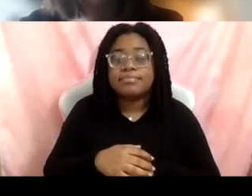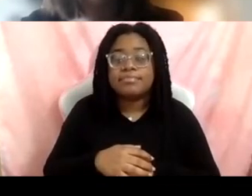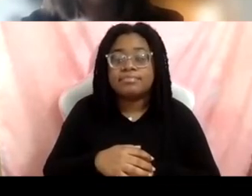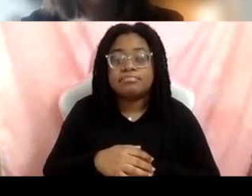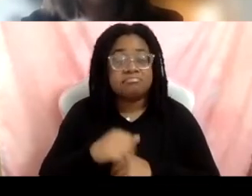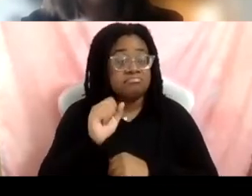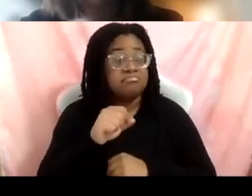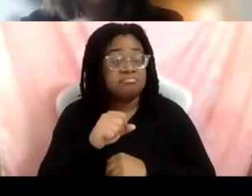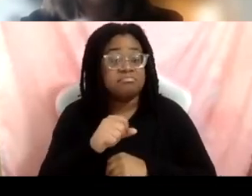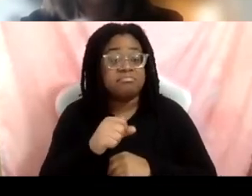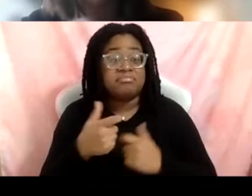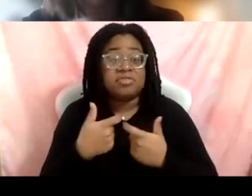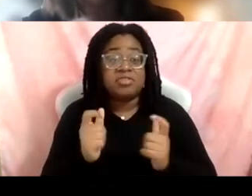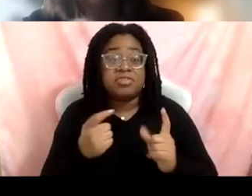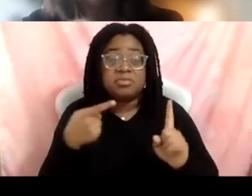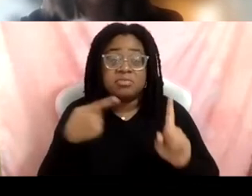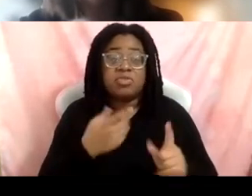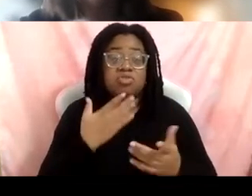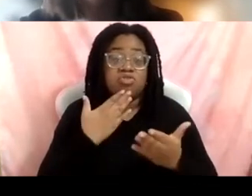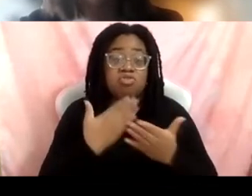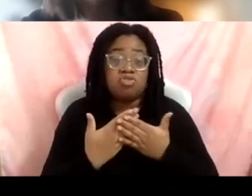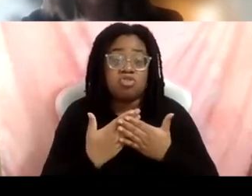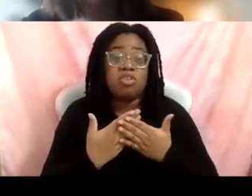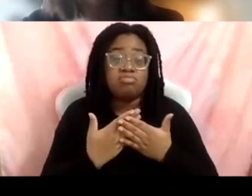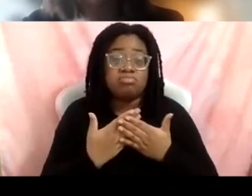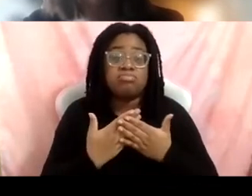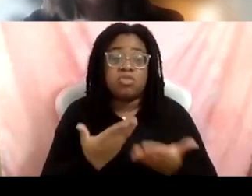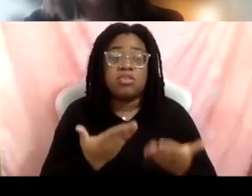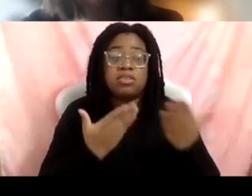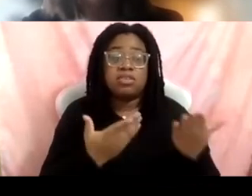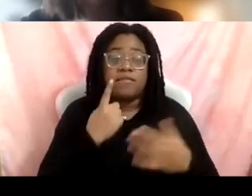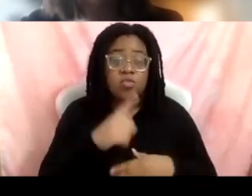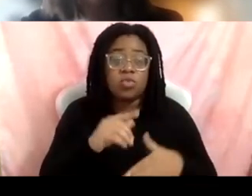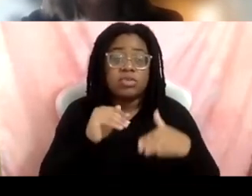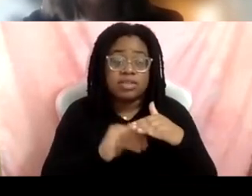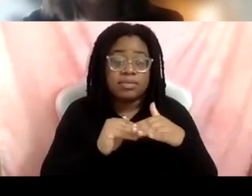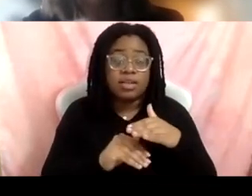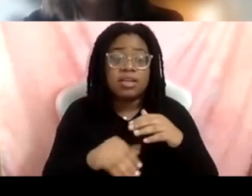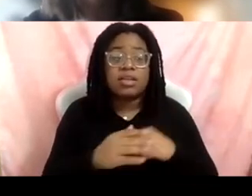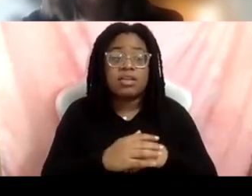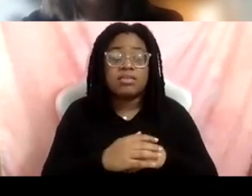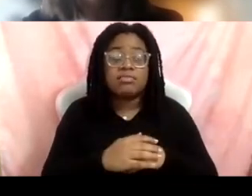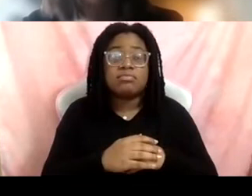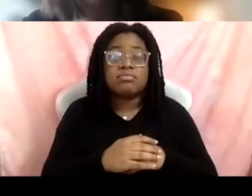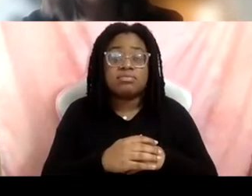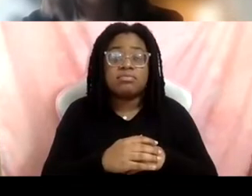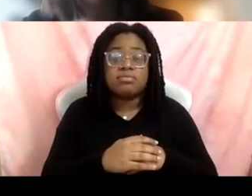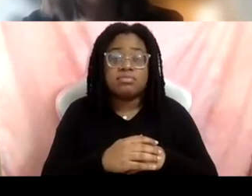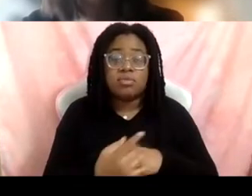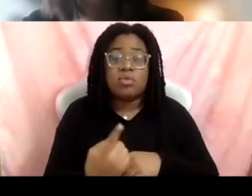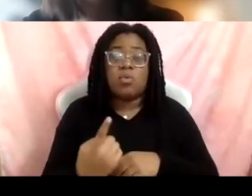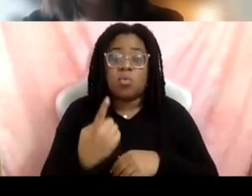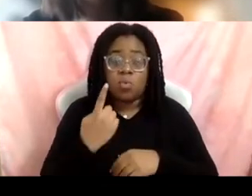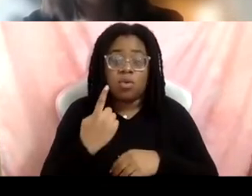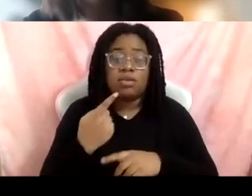Yeah, that's a great point. I think that's a good recommendation for, accessibility overall, is having, one main